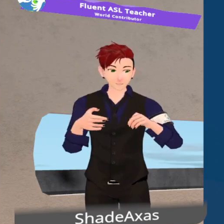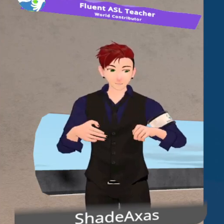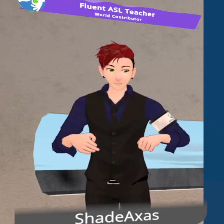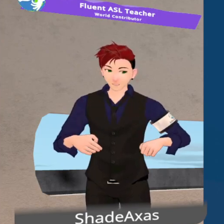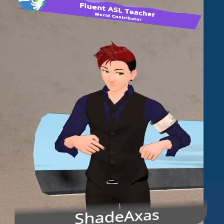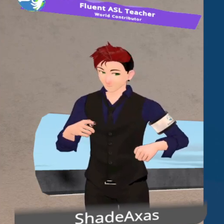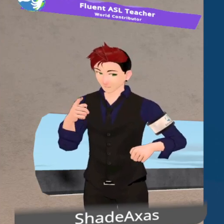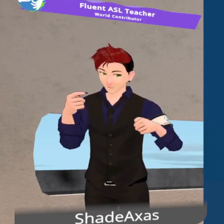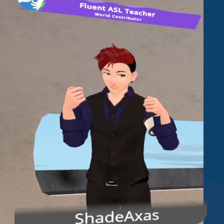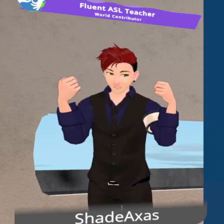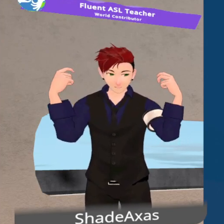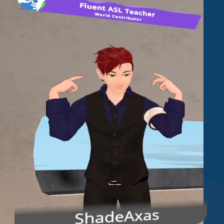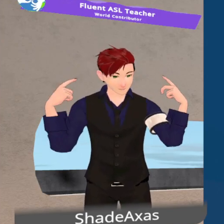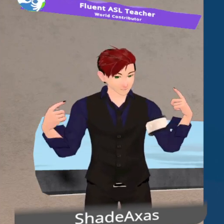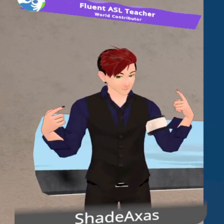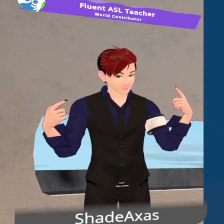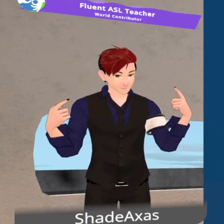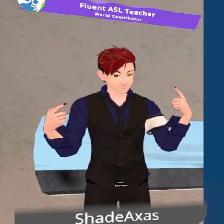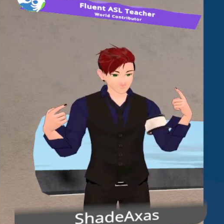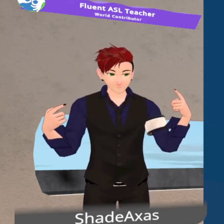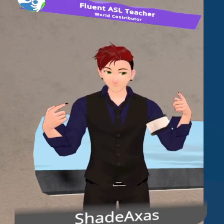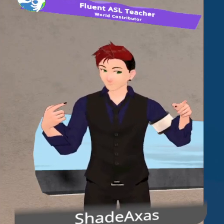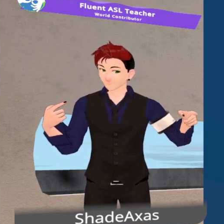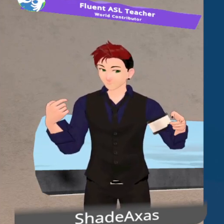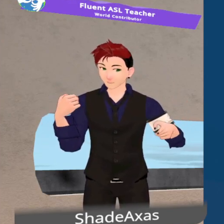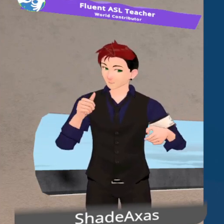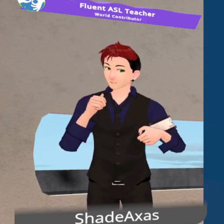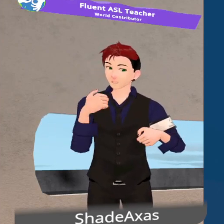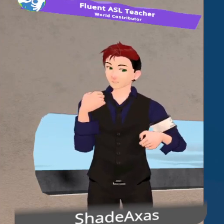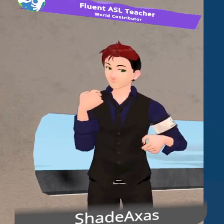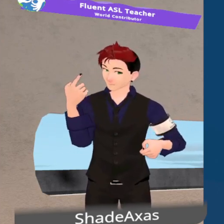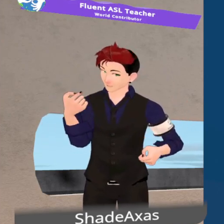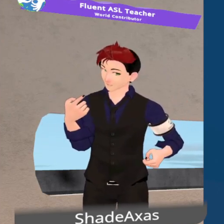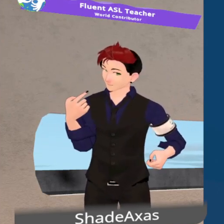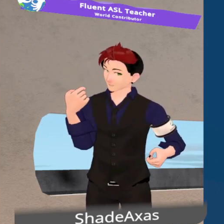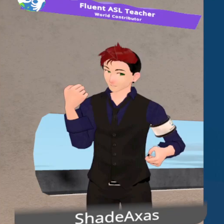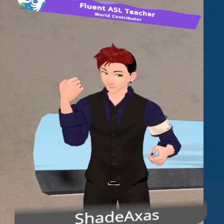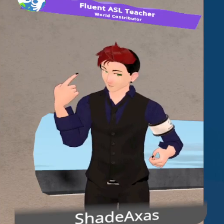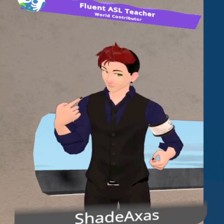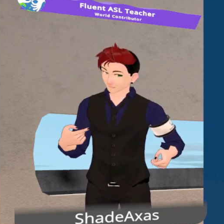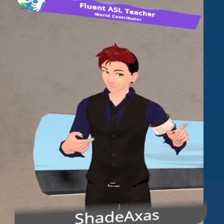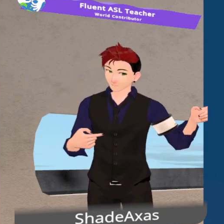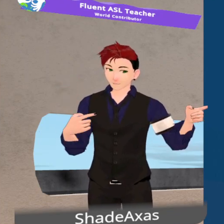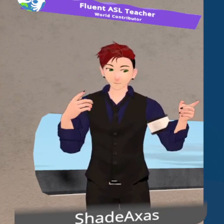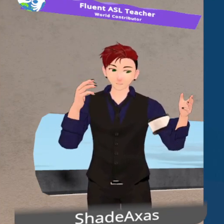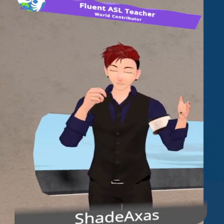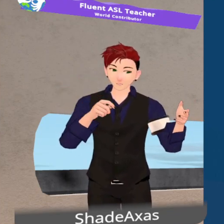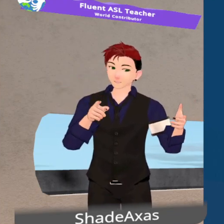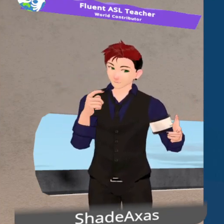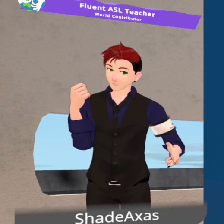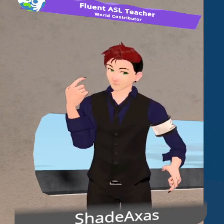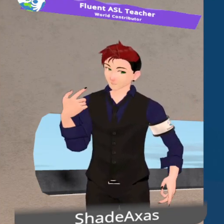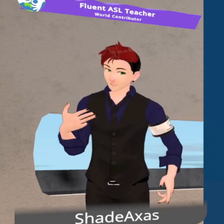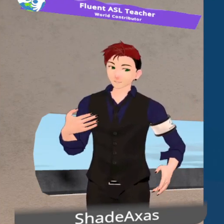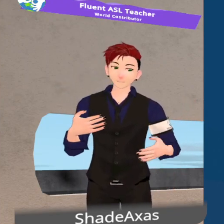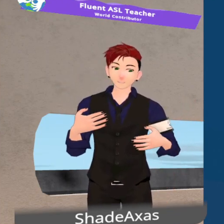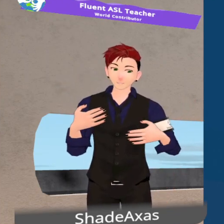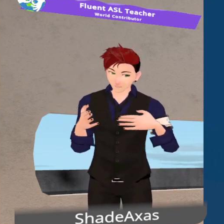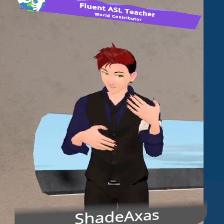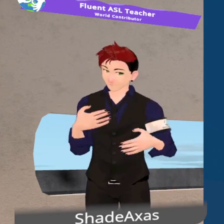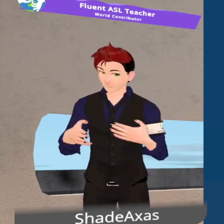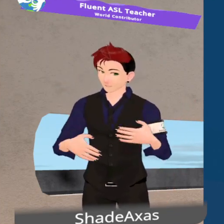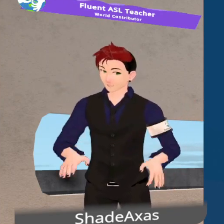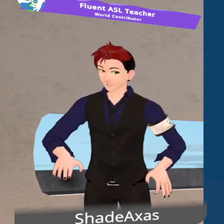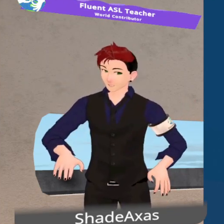these stories and stuff, and you're not understanding any of it, if you're not telling them you don't understand, they're going to assume you